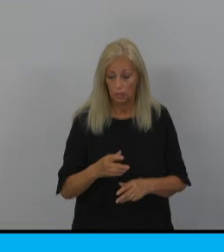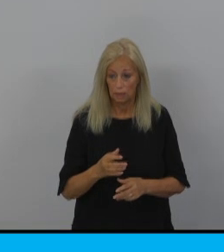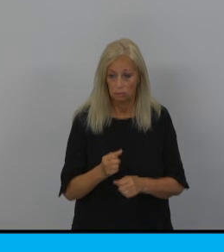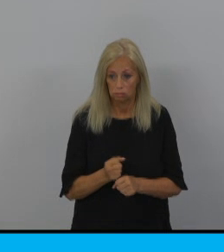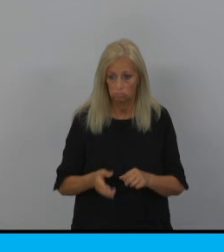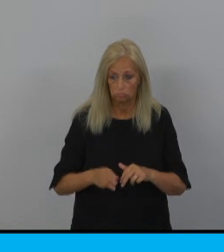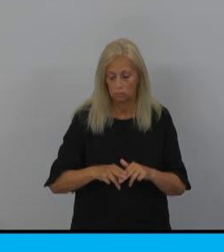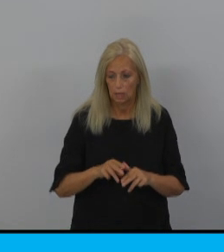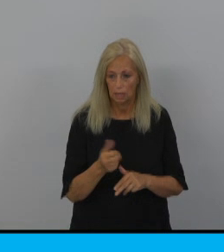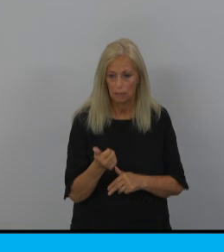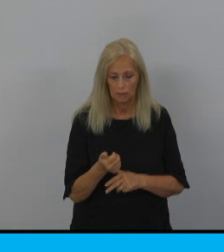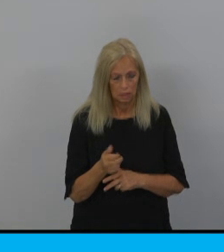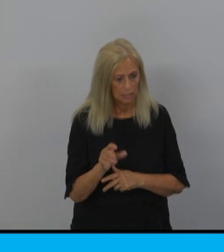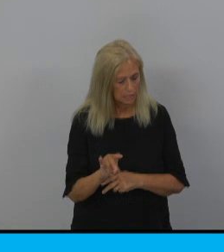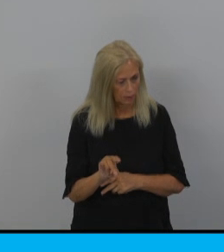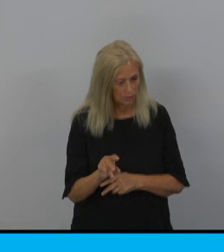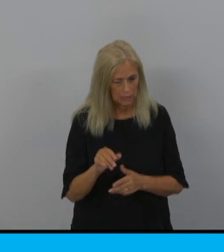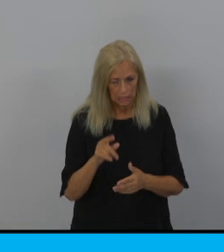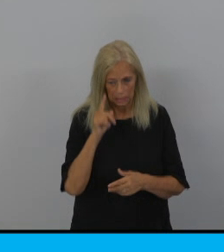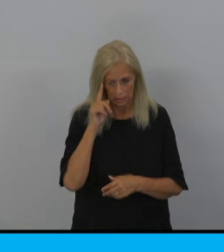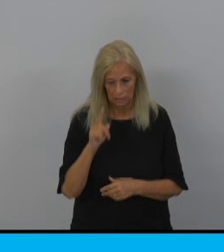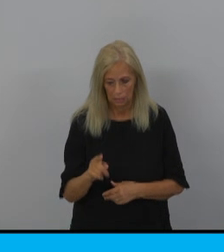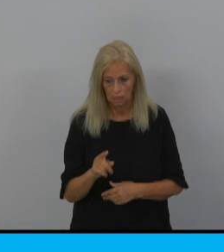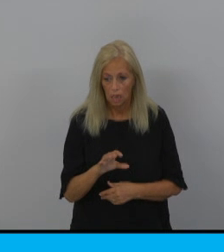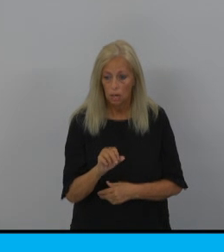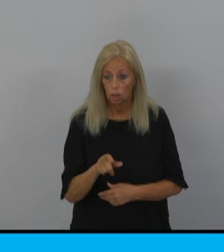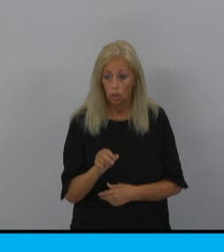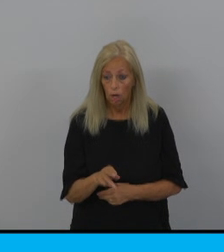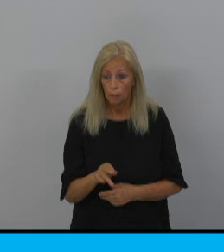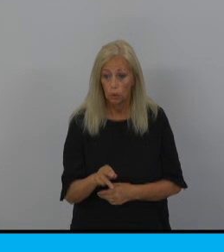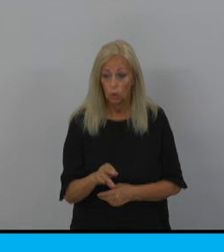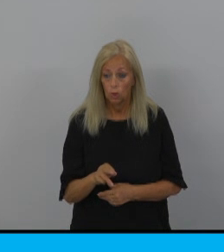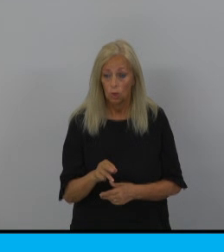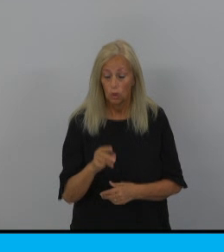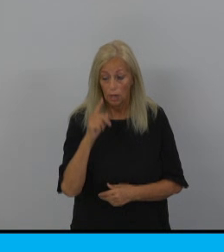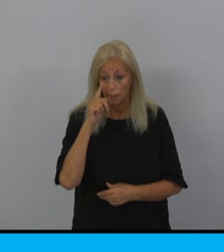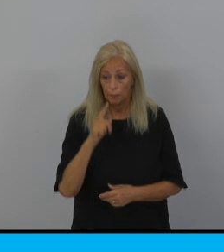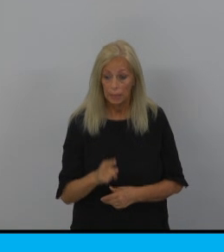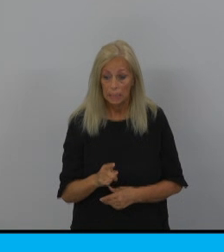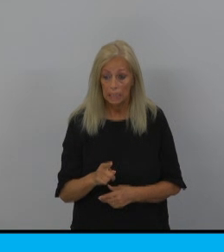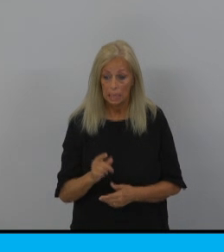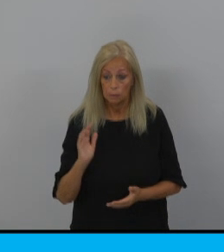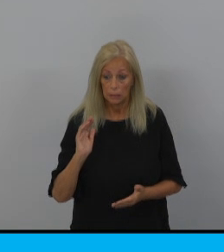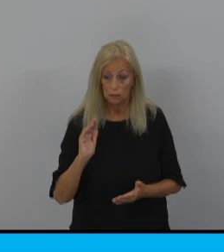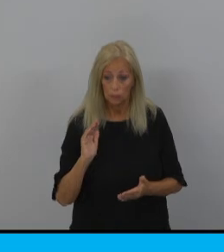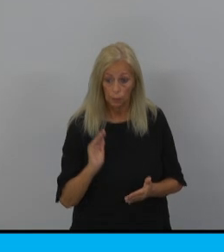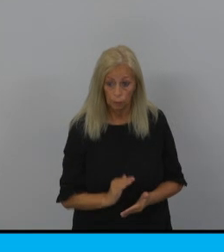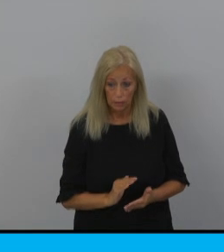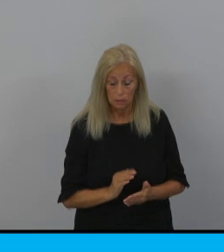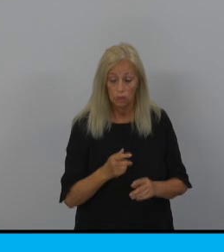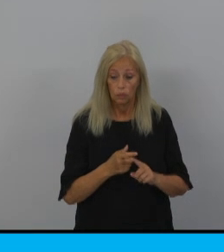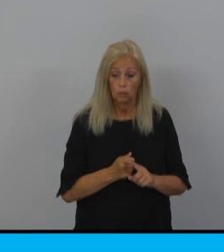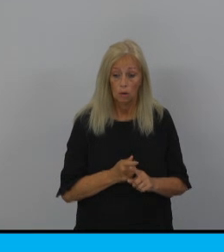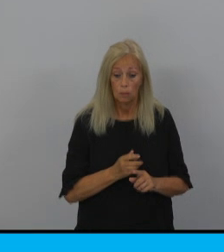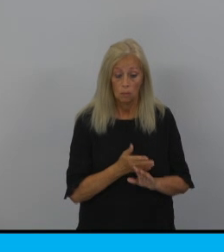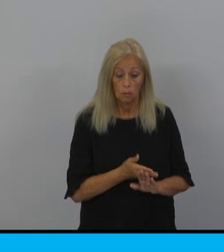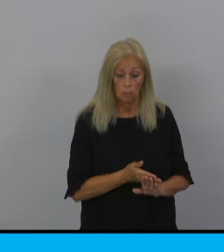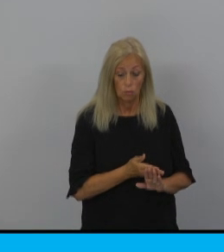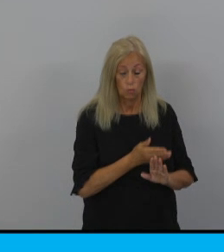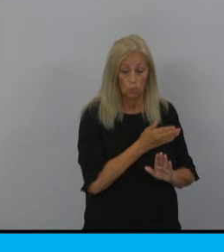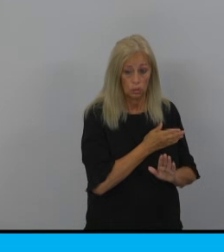cents. So the copper pennies rate has been compressed from the original,